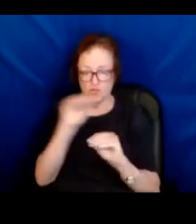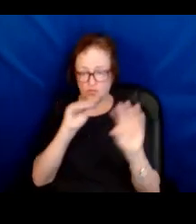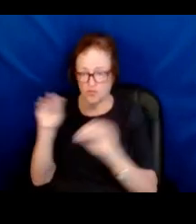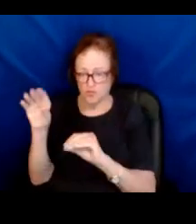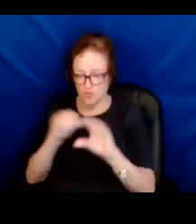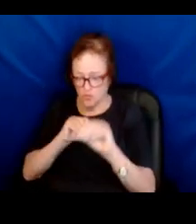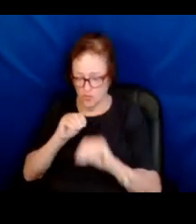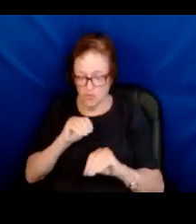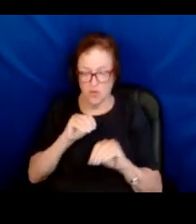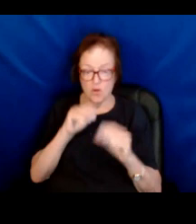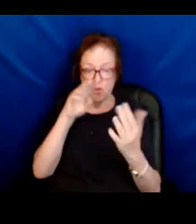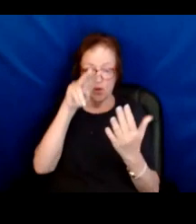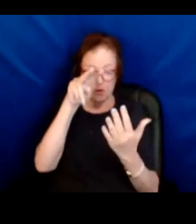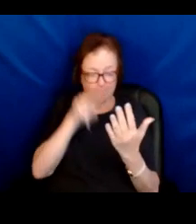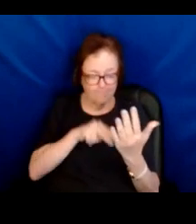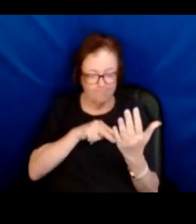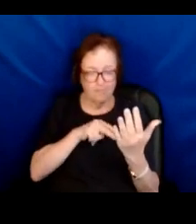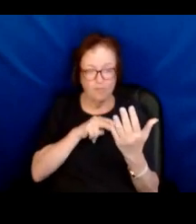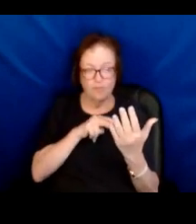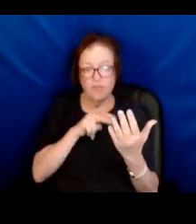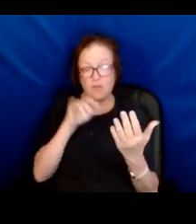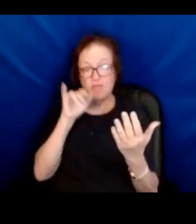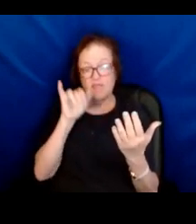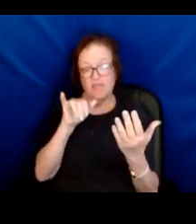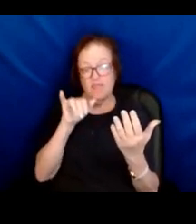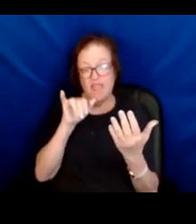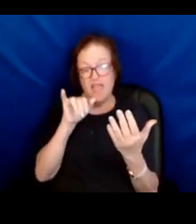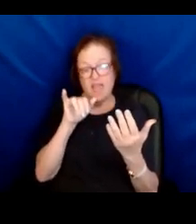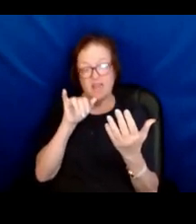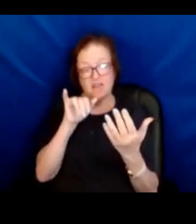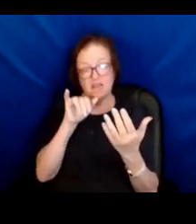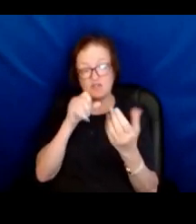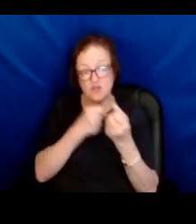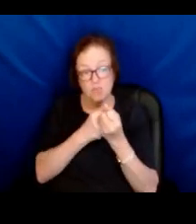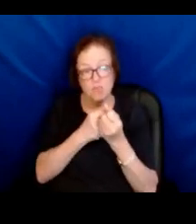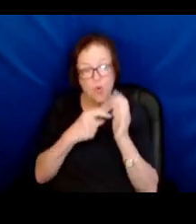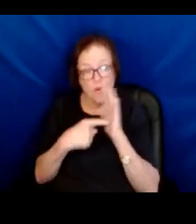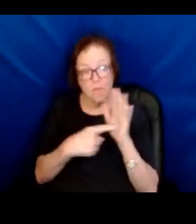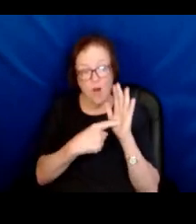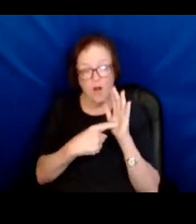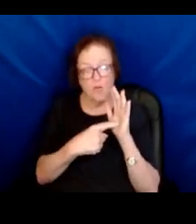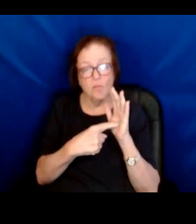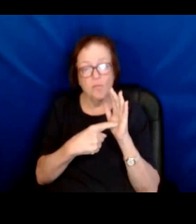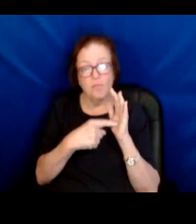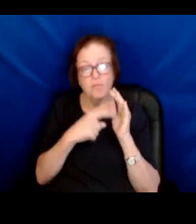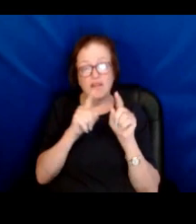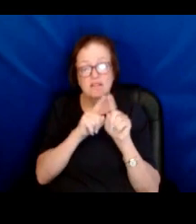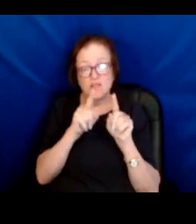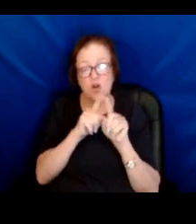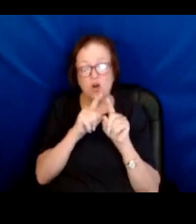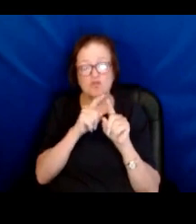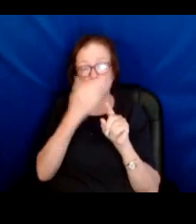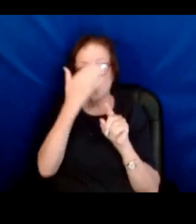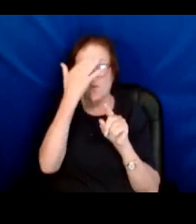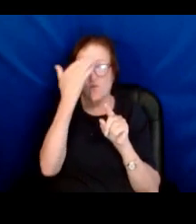as much as the decision support model is useful, I think it's almost as, if not more important, just to get your local system